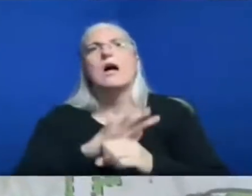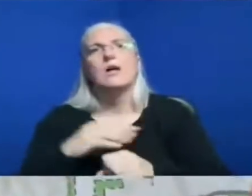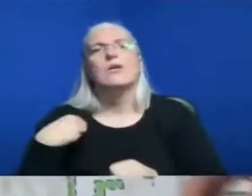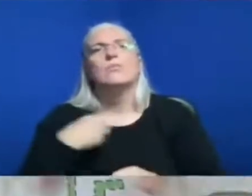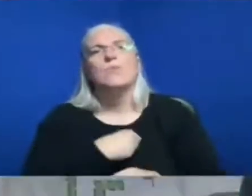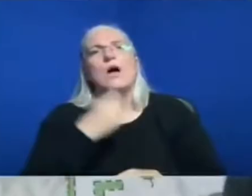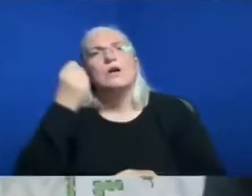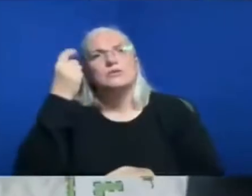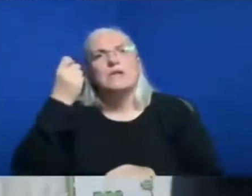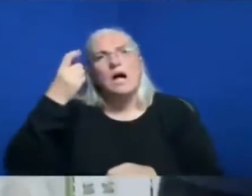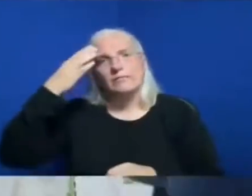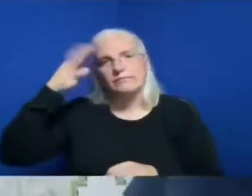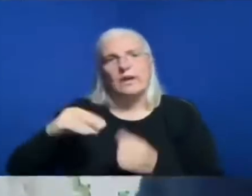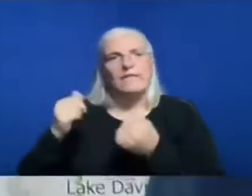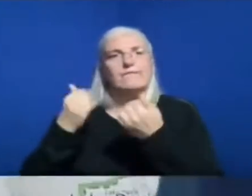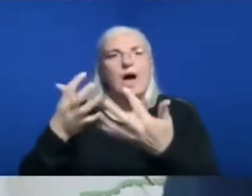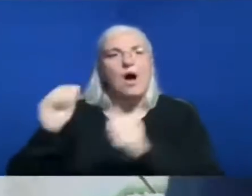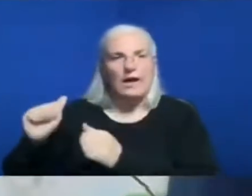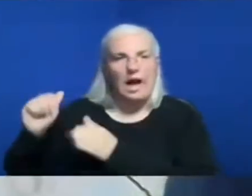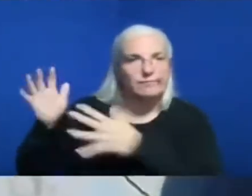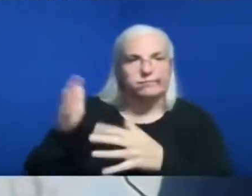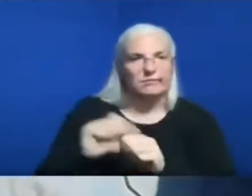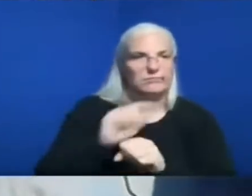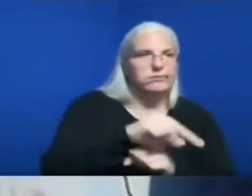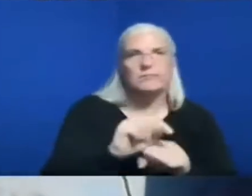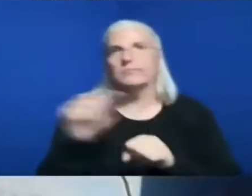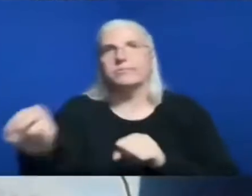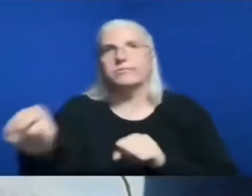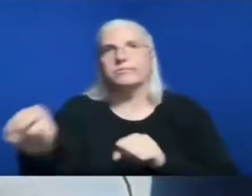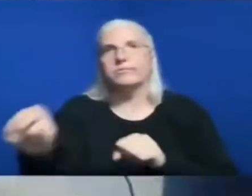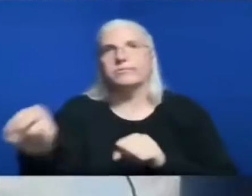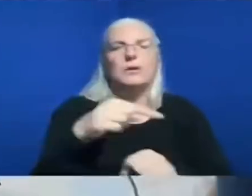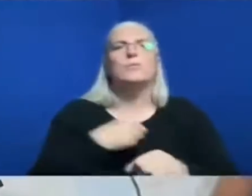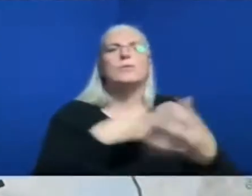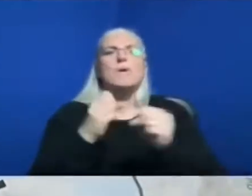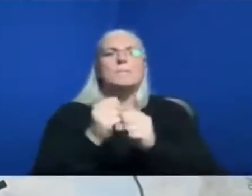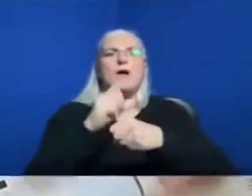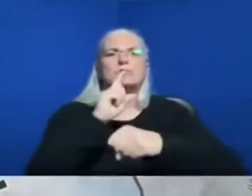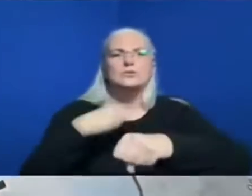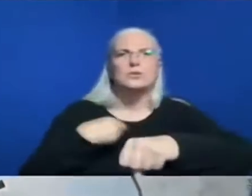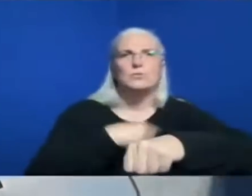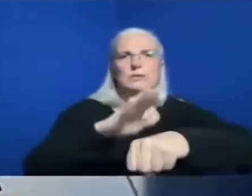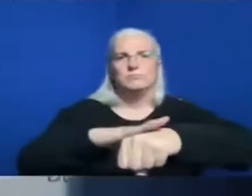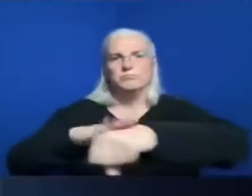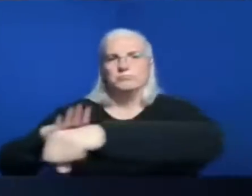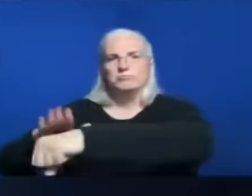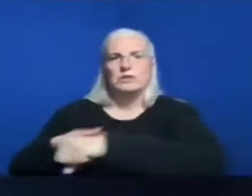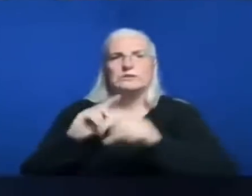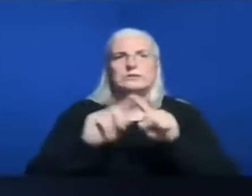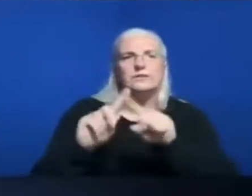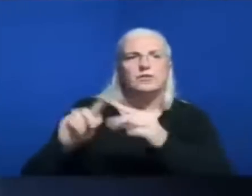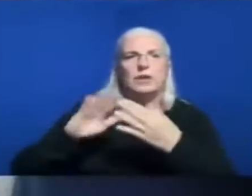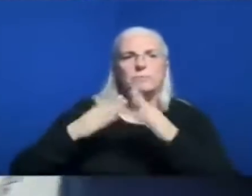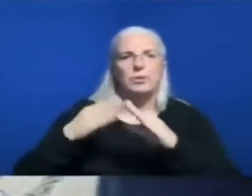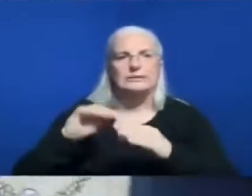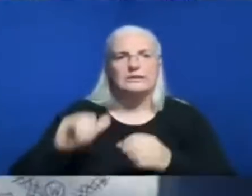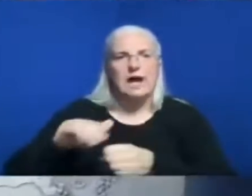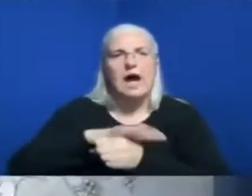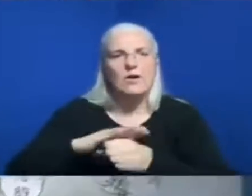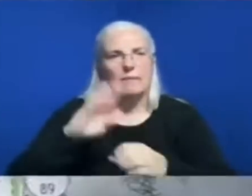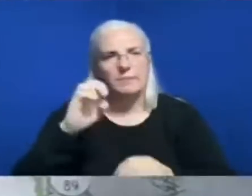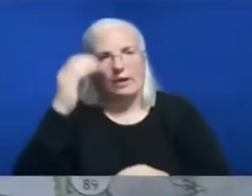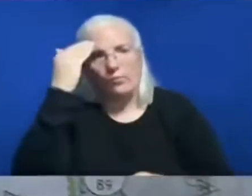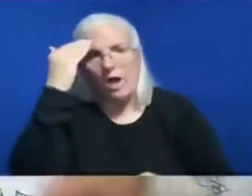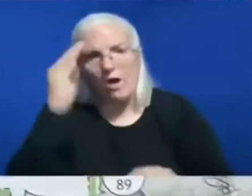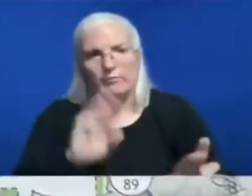these areas just because of potential for fire movement and fire behavior and wind. The rest of the incident remains